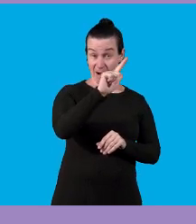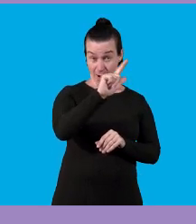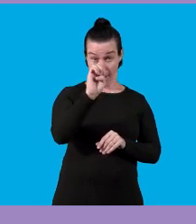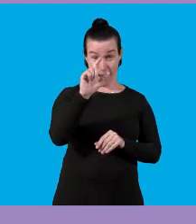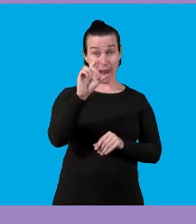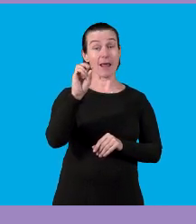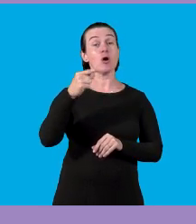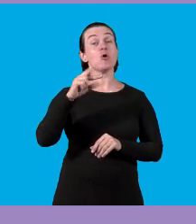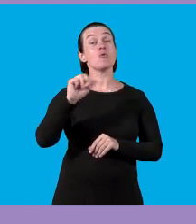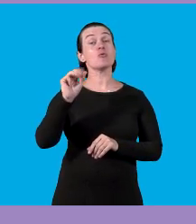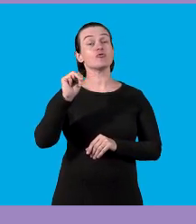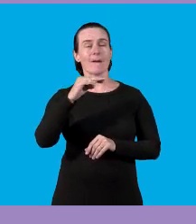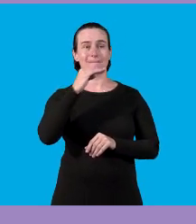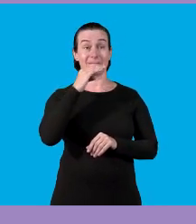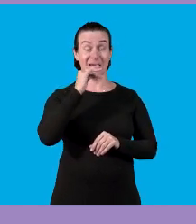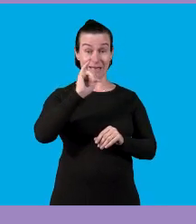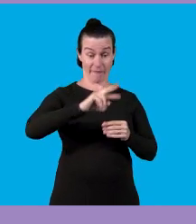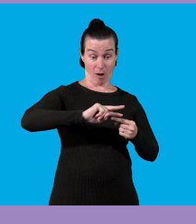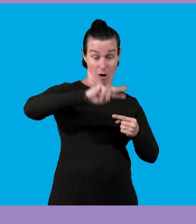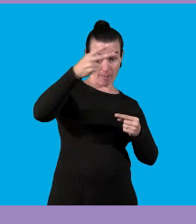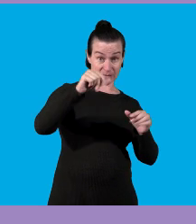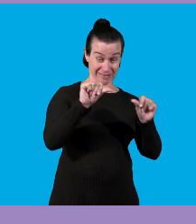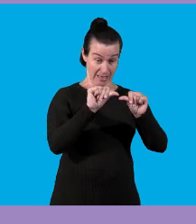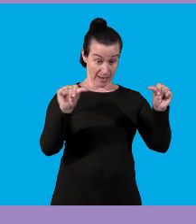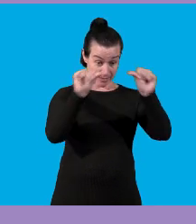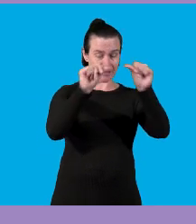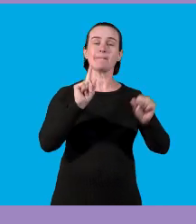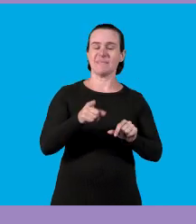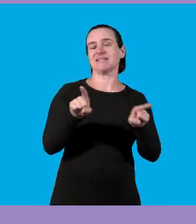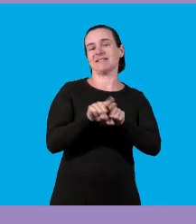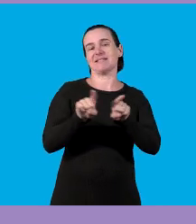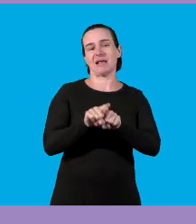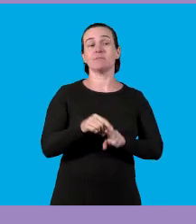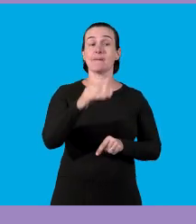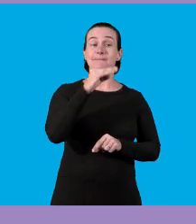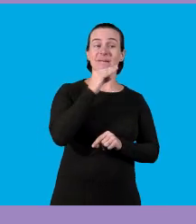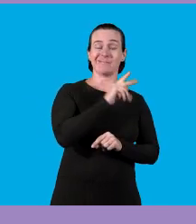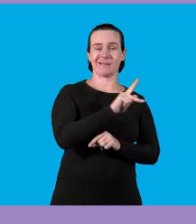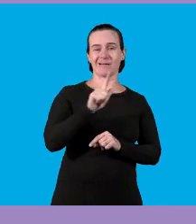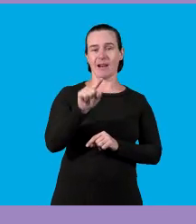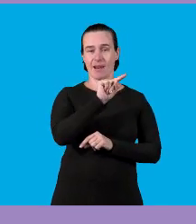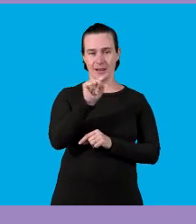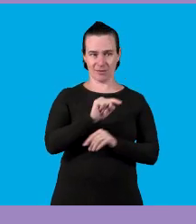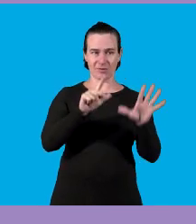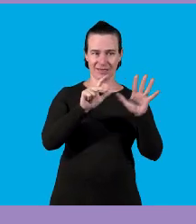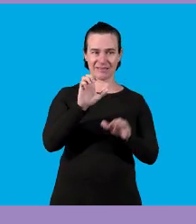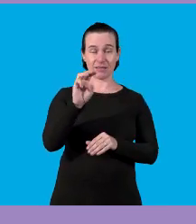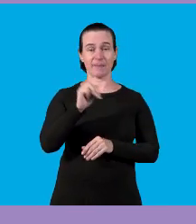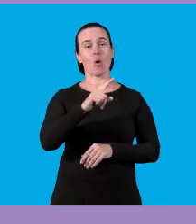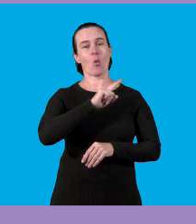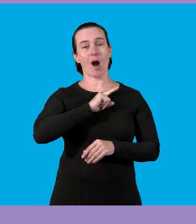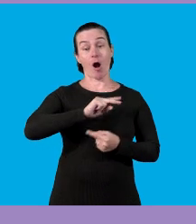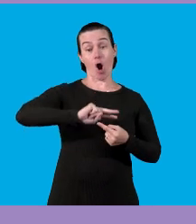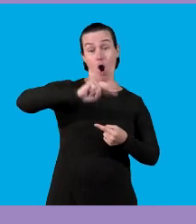that the opposite sides are also equal. Therefore, KL equals to 8 centimeters. That is